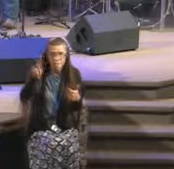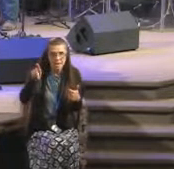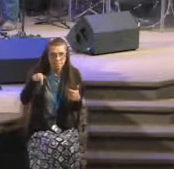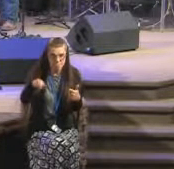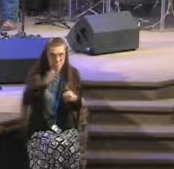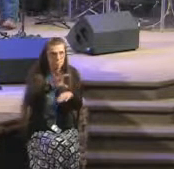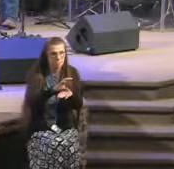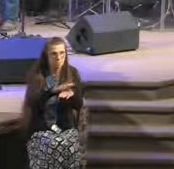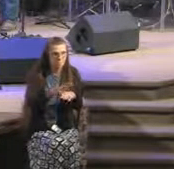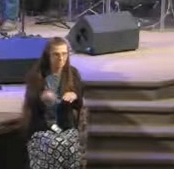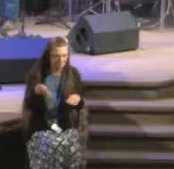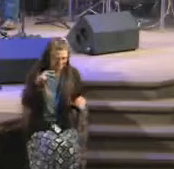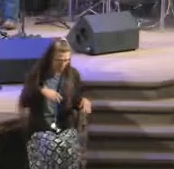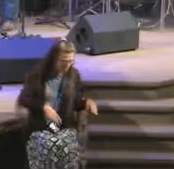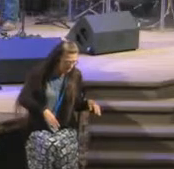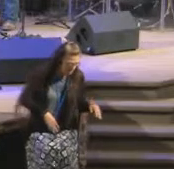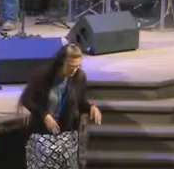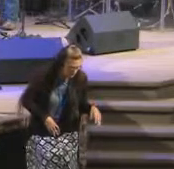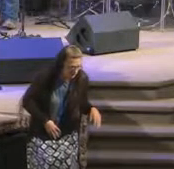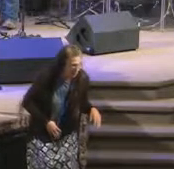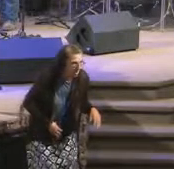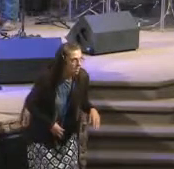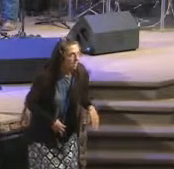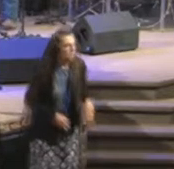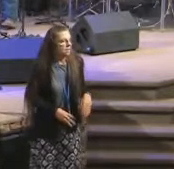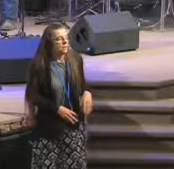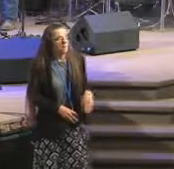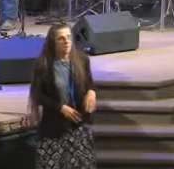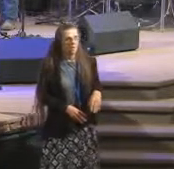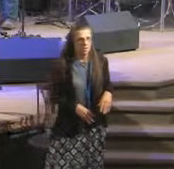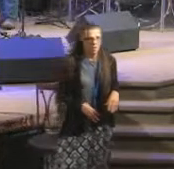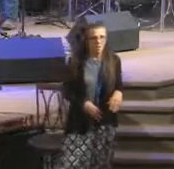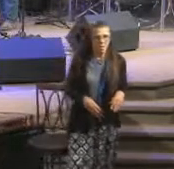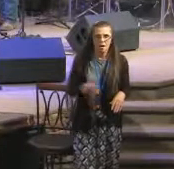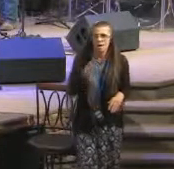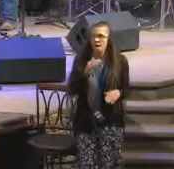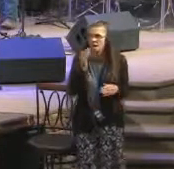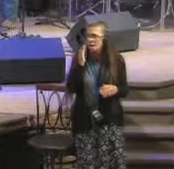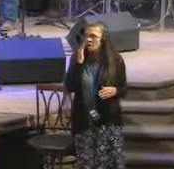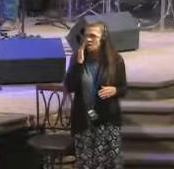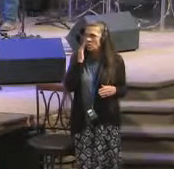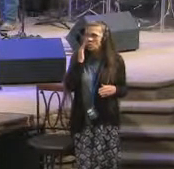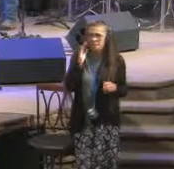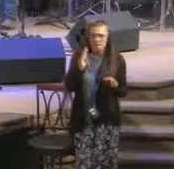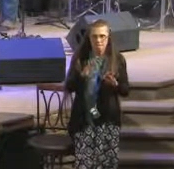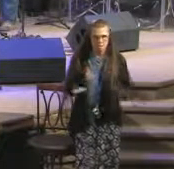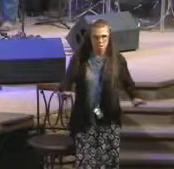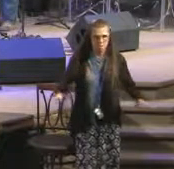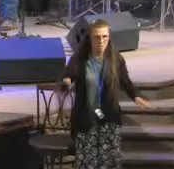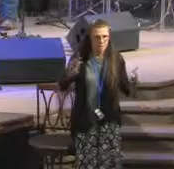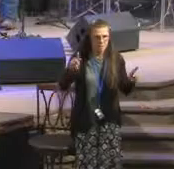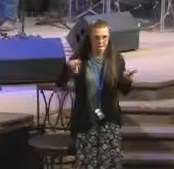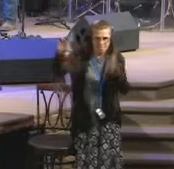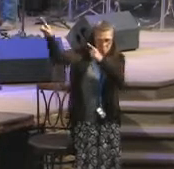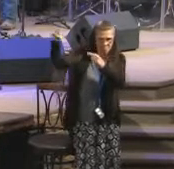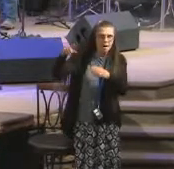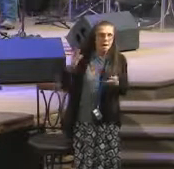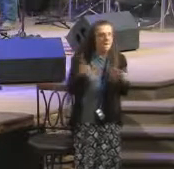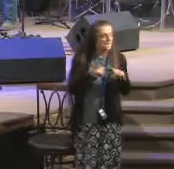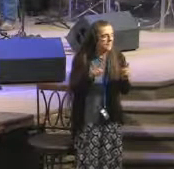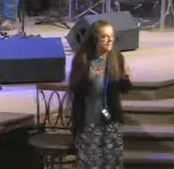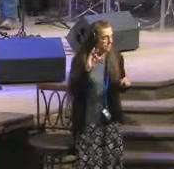this church, stand up. If you're a pastor in this church, stand up. I know we got children's pastors that are doing their things.